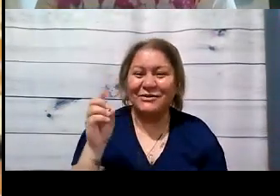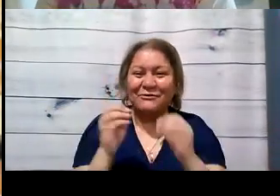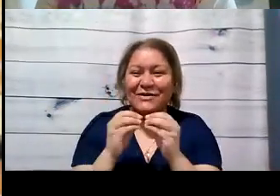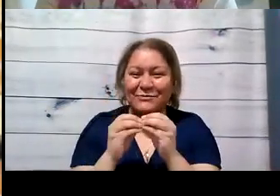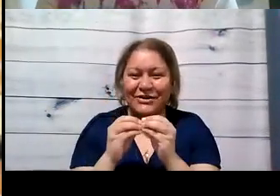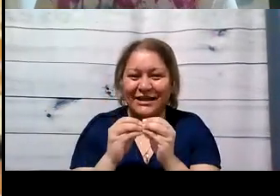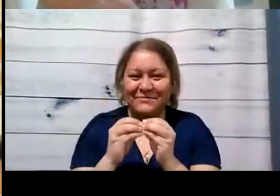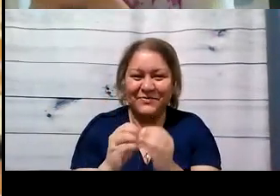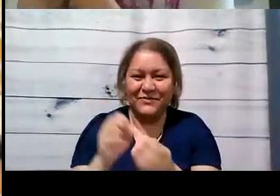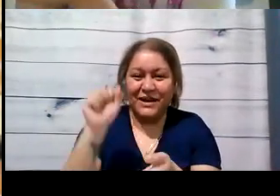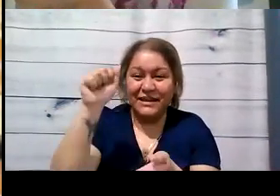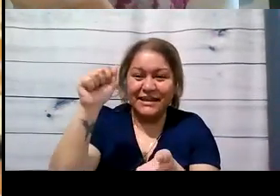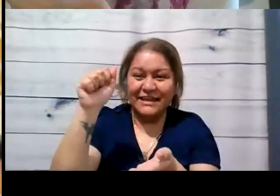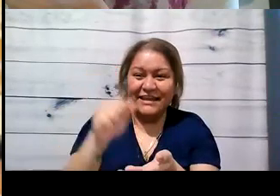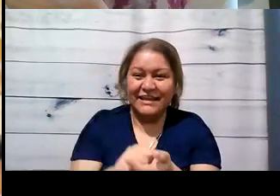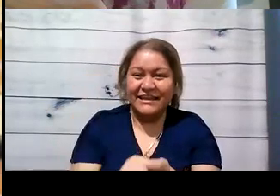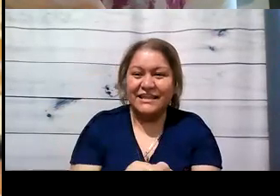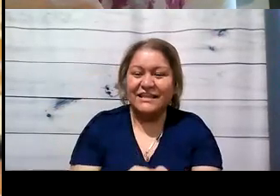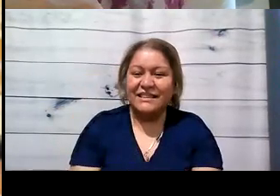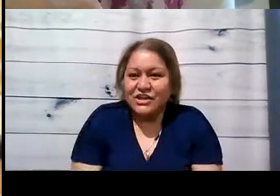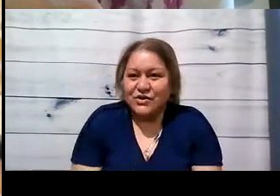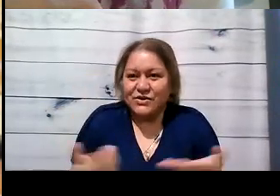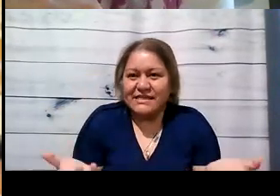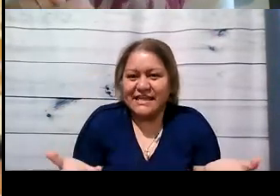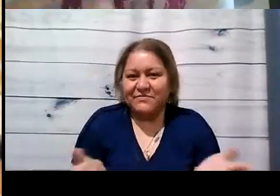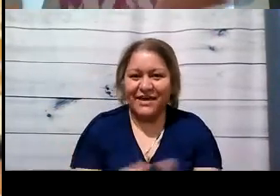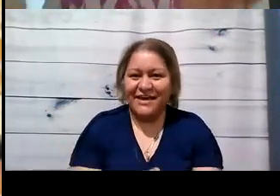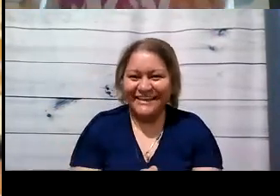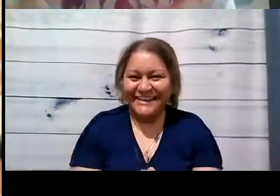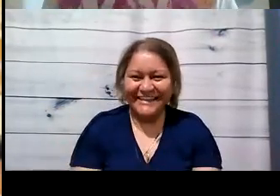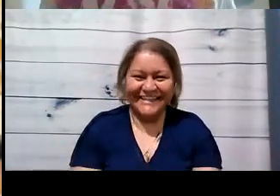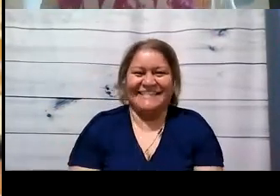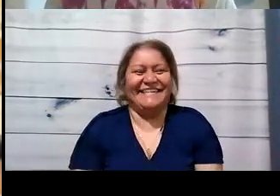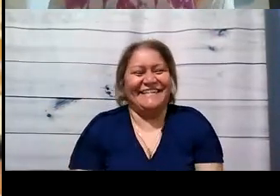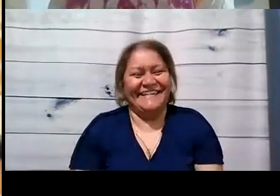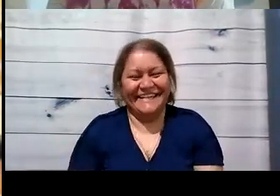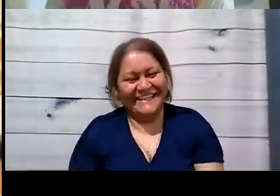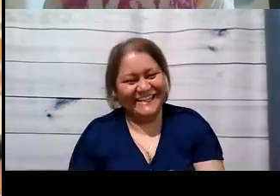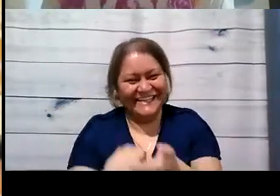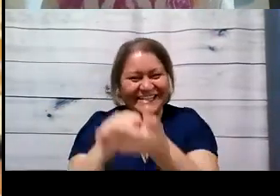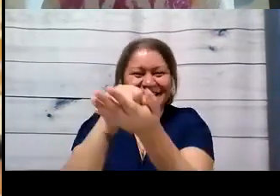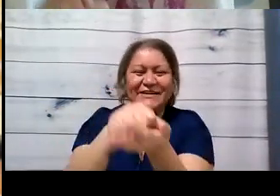We'll try it one more time. I guess they go back to their hive, right? That's- they do. Sleep, yeah.